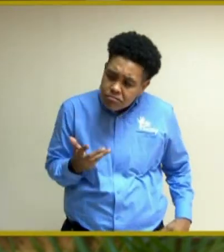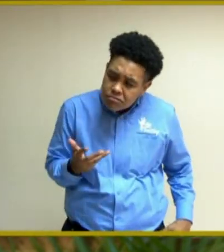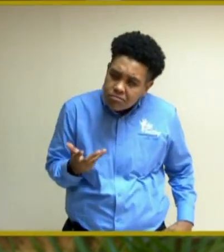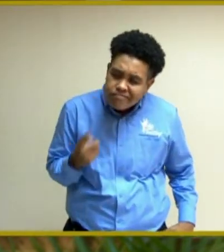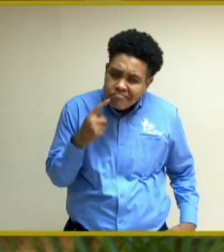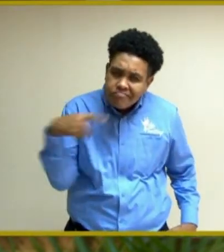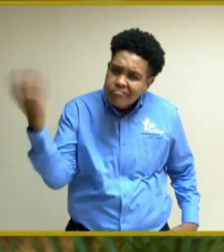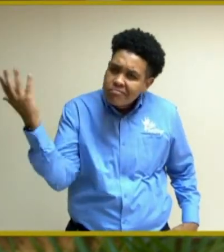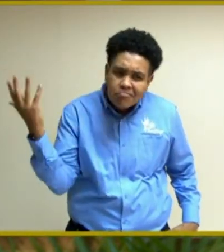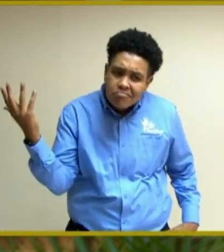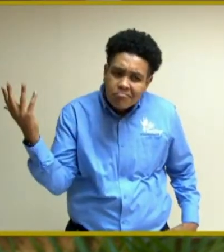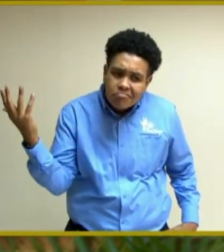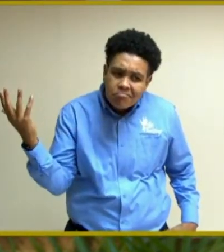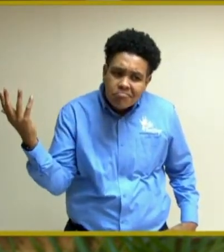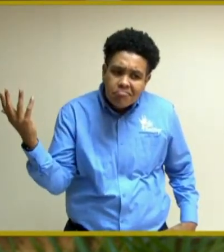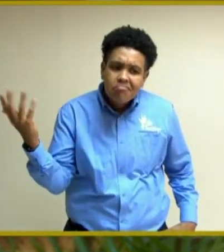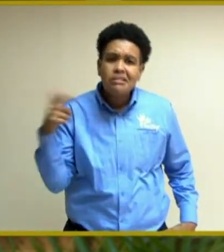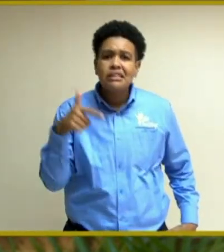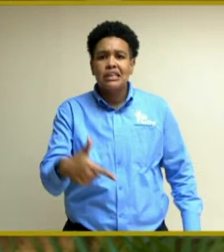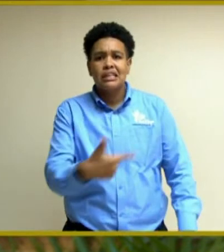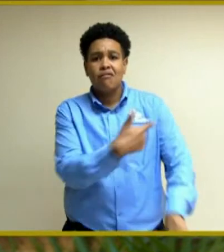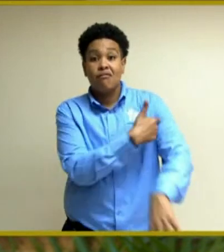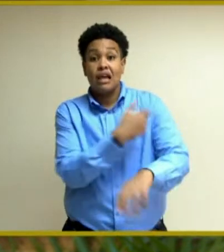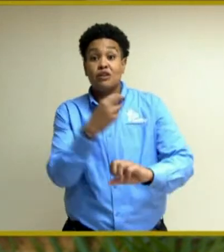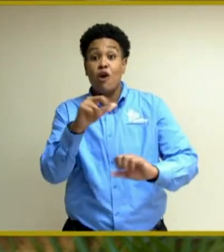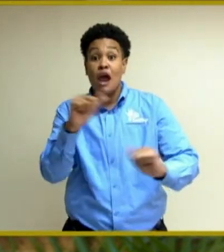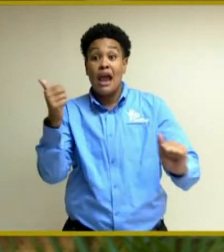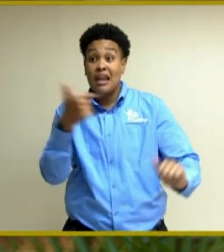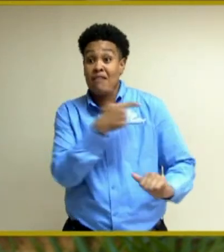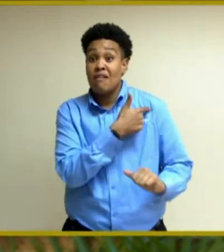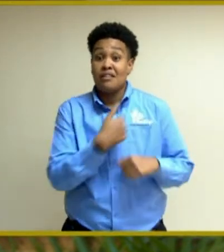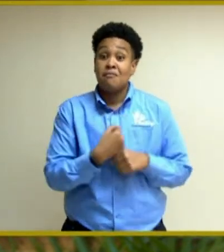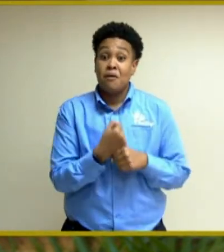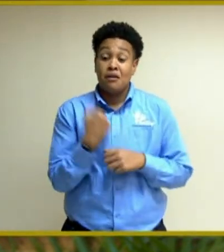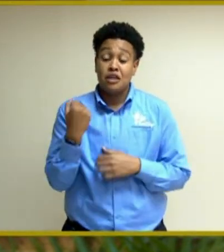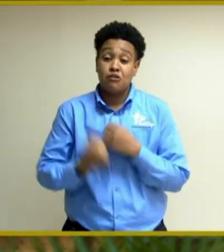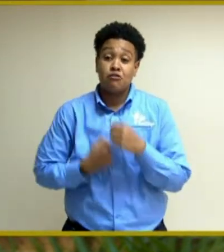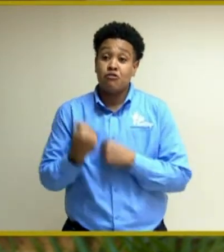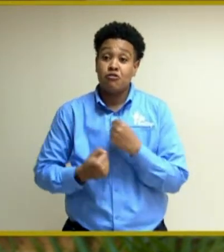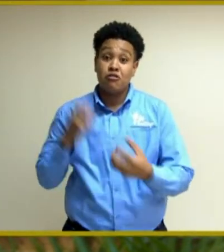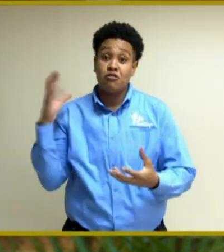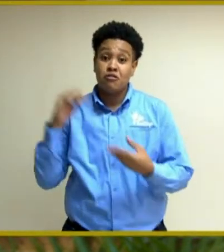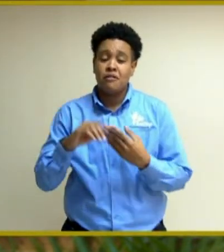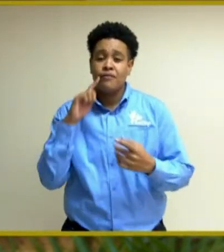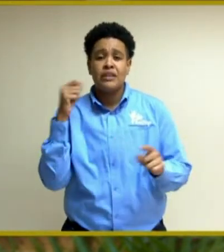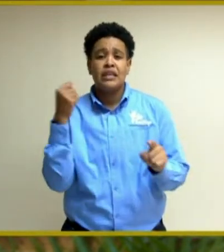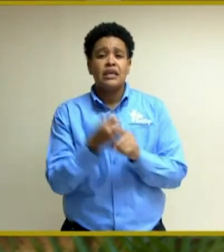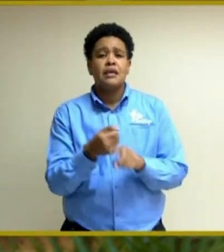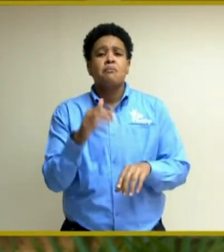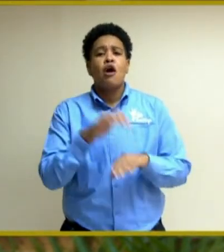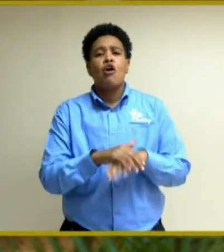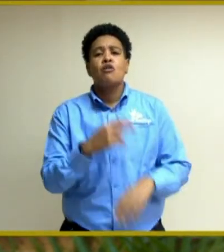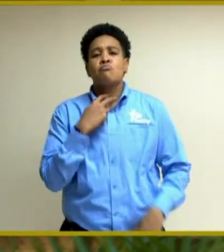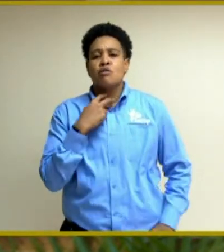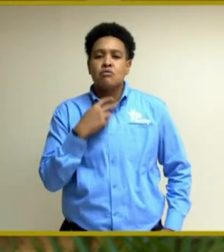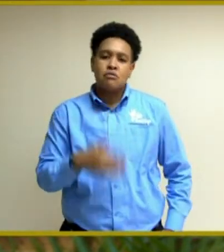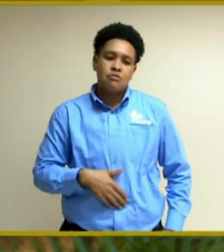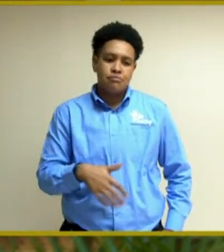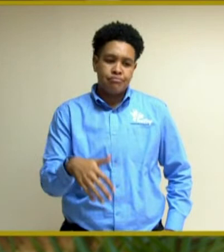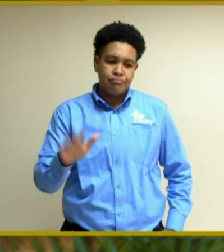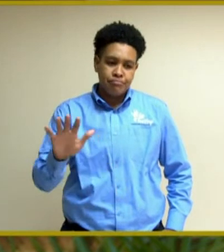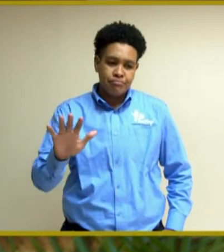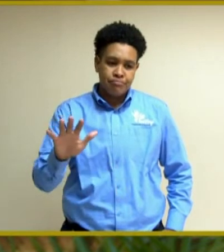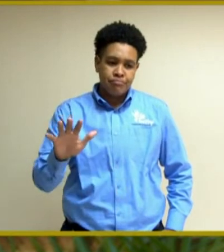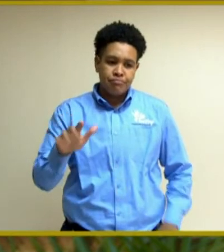this vaccine or any vaccine that has been made over the many years have an impact on fertility. There is